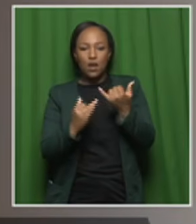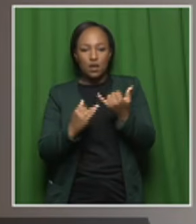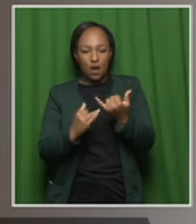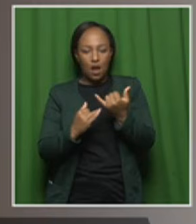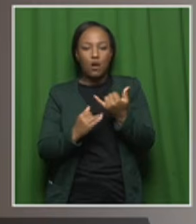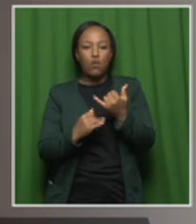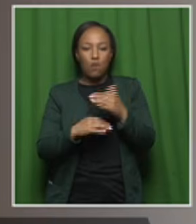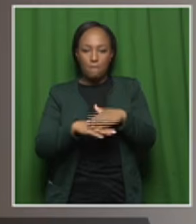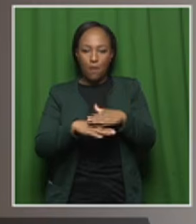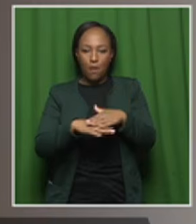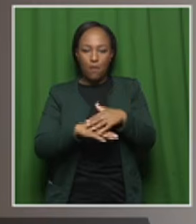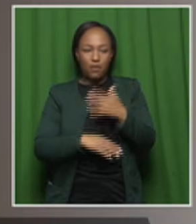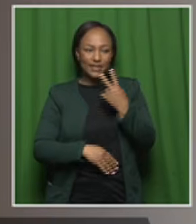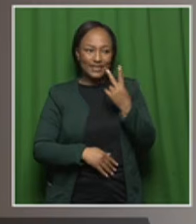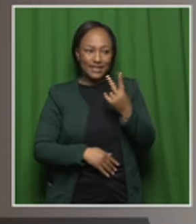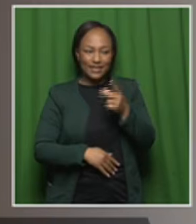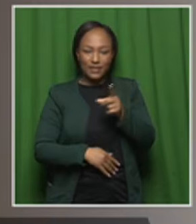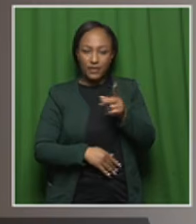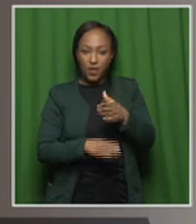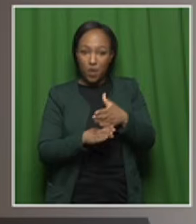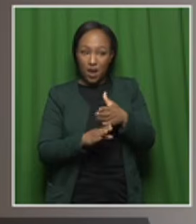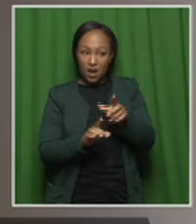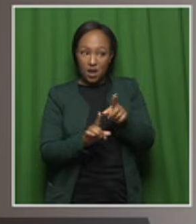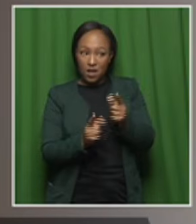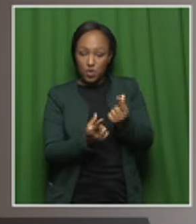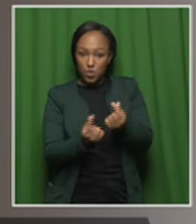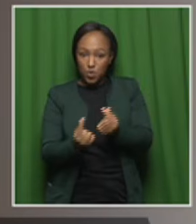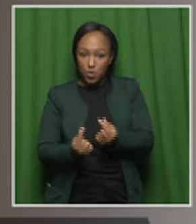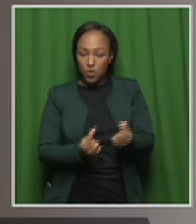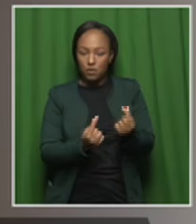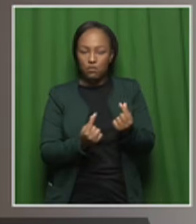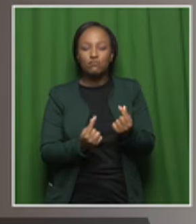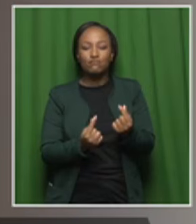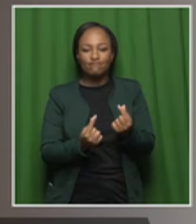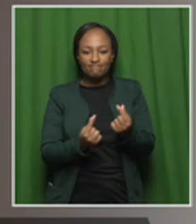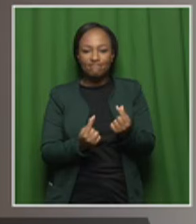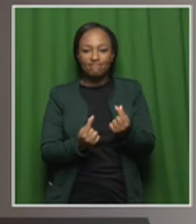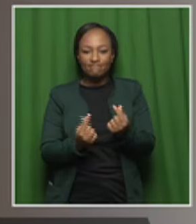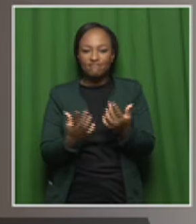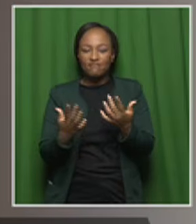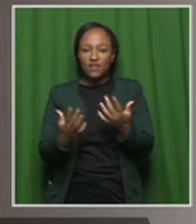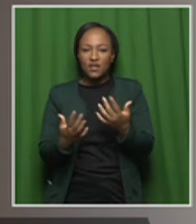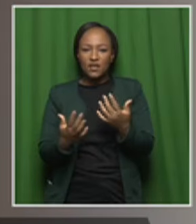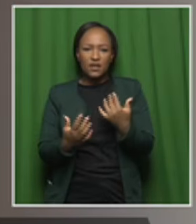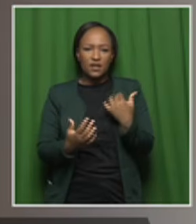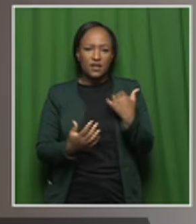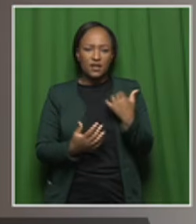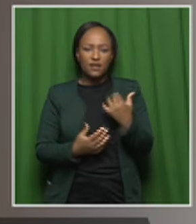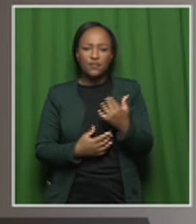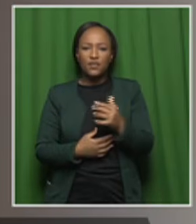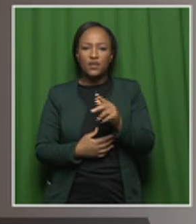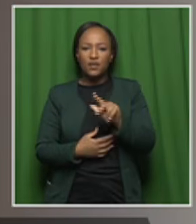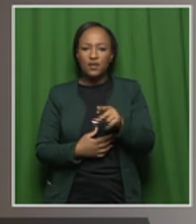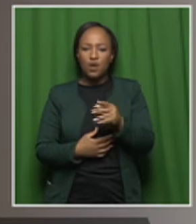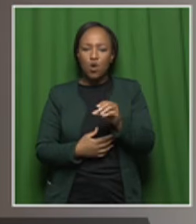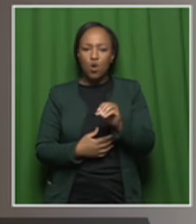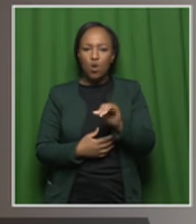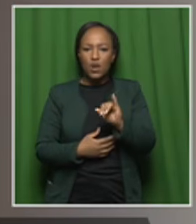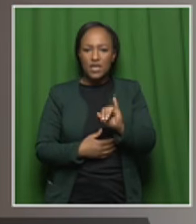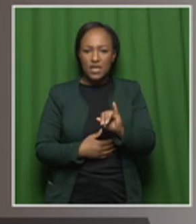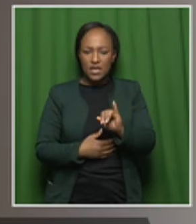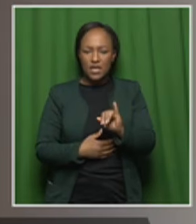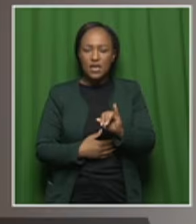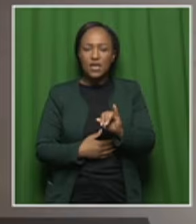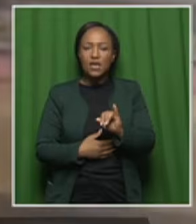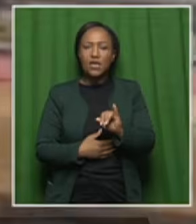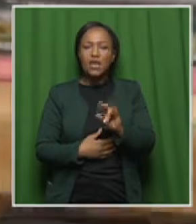moment of the work that they did coming through. So if I think about Koyo Kuo, who just passed